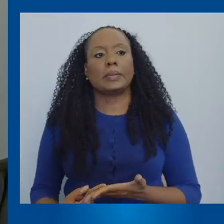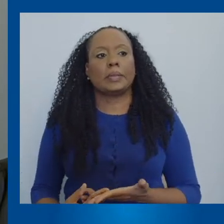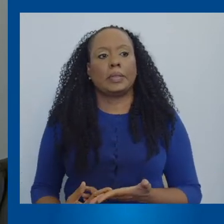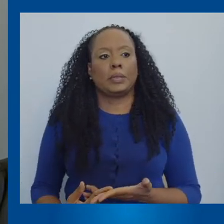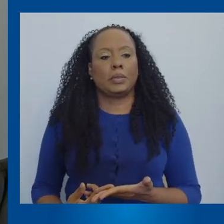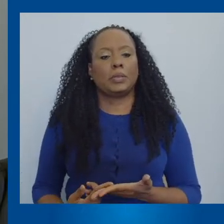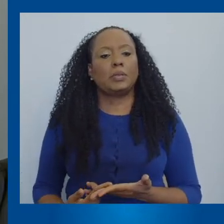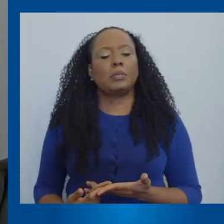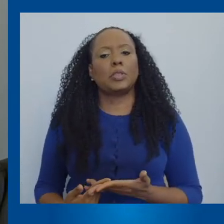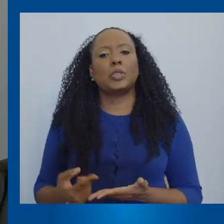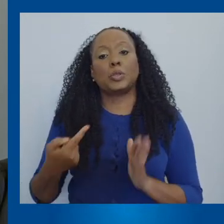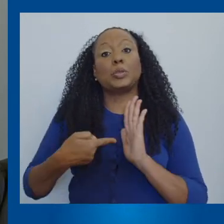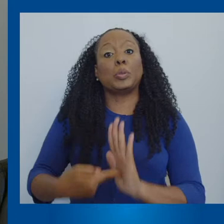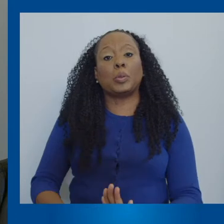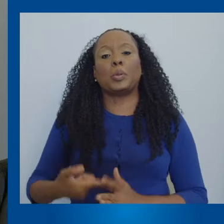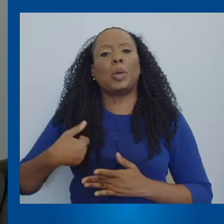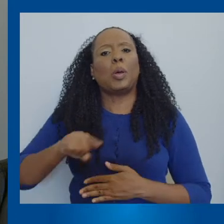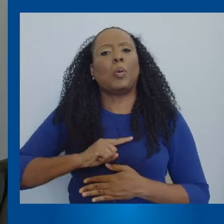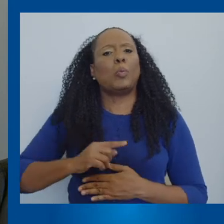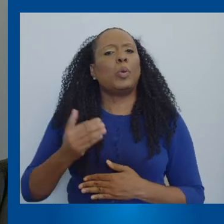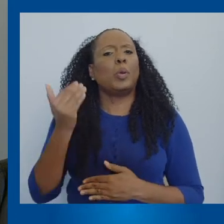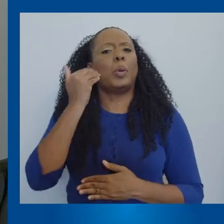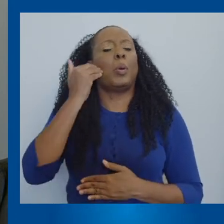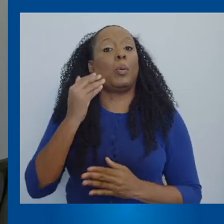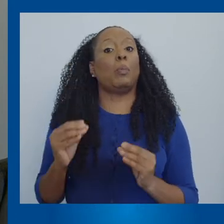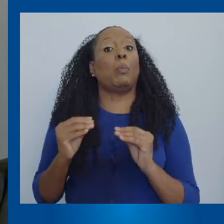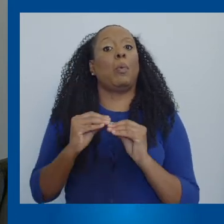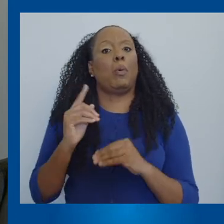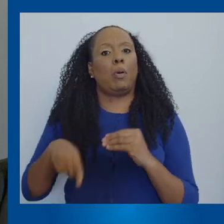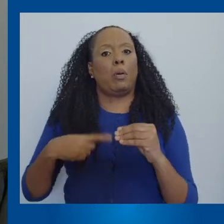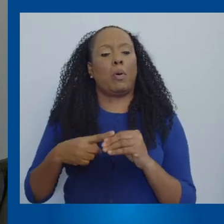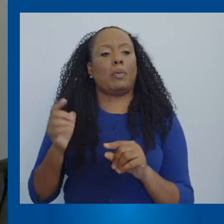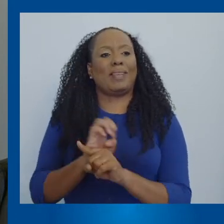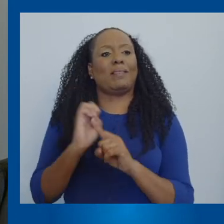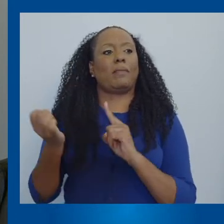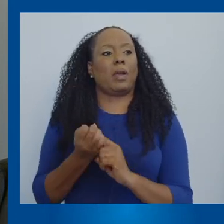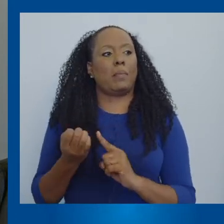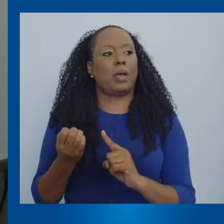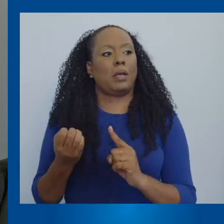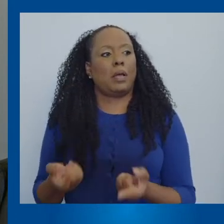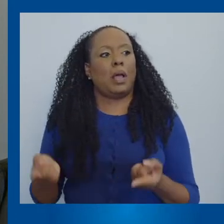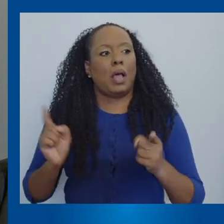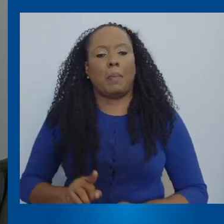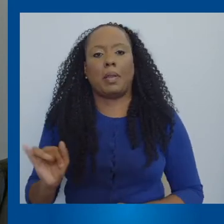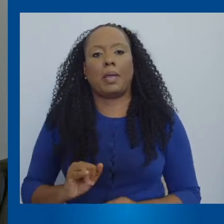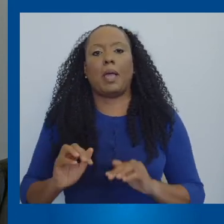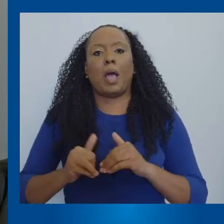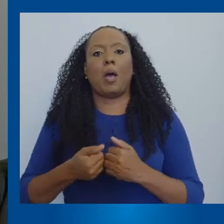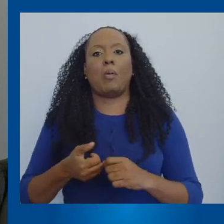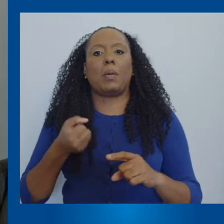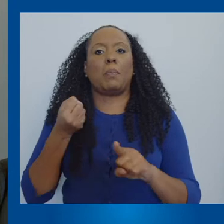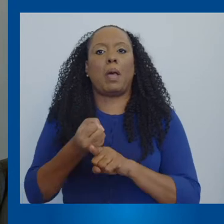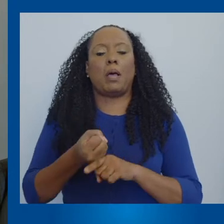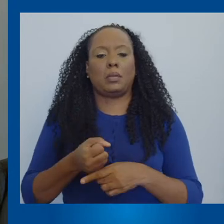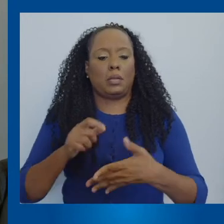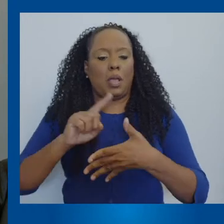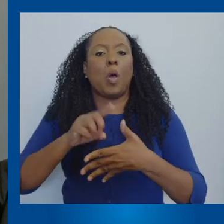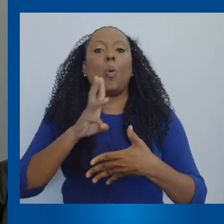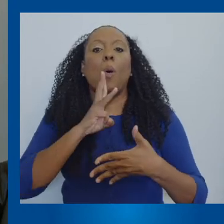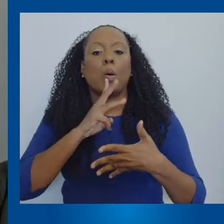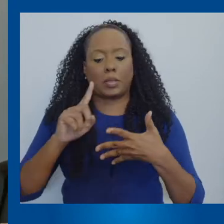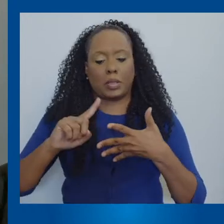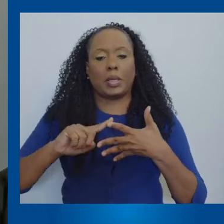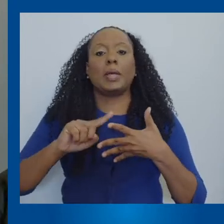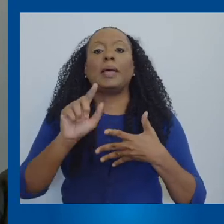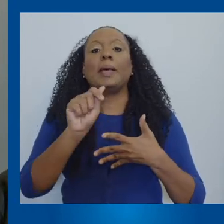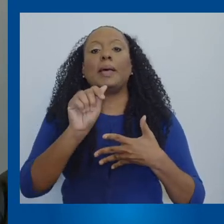sensitive to the realities of what is taking place in the environment. The pollution of water, air, and soil doesn't just